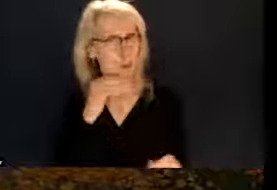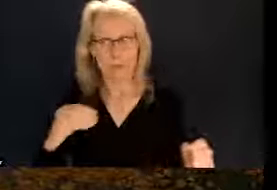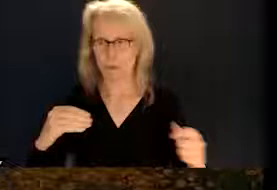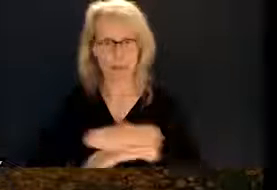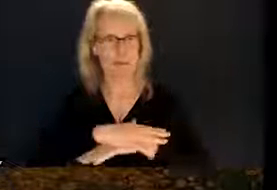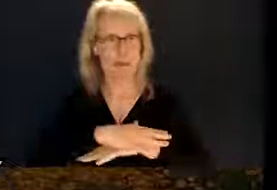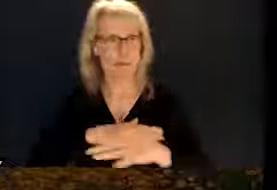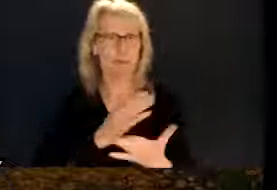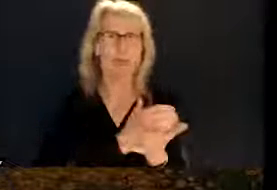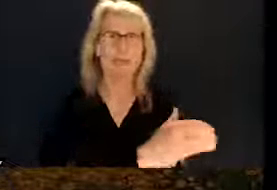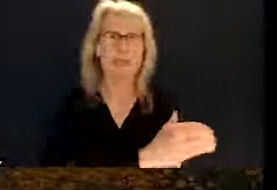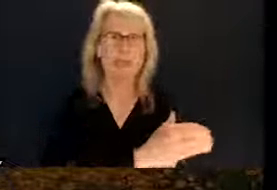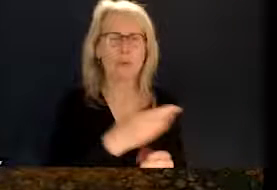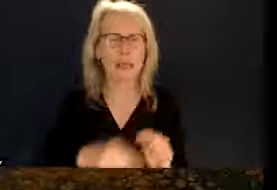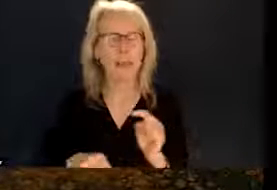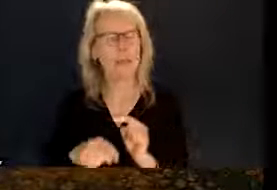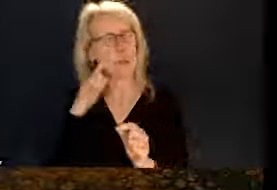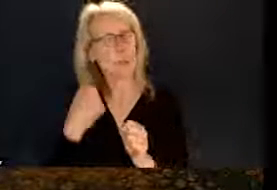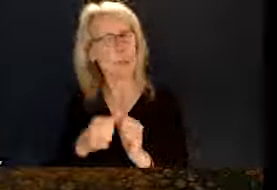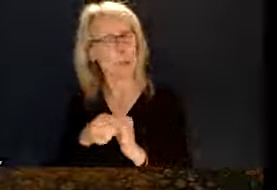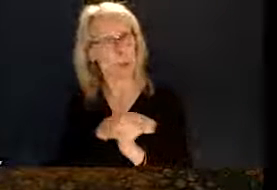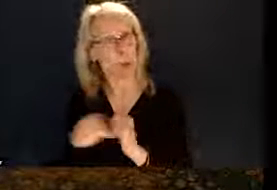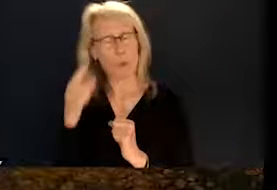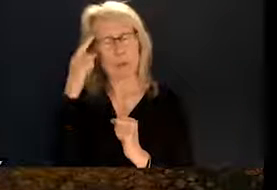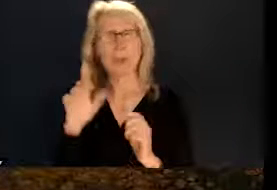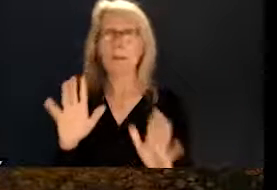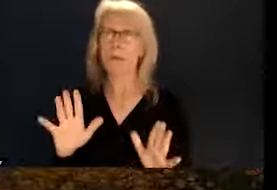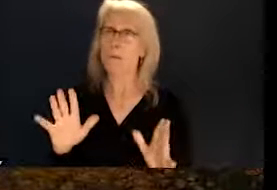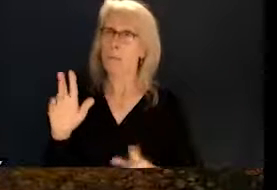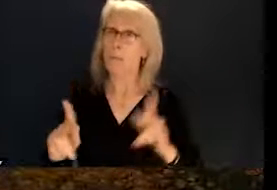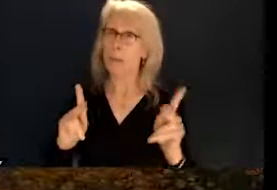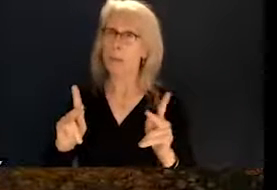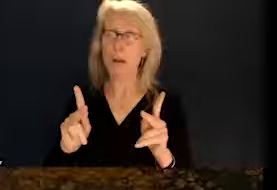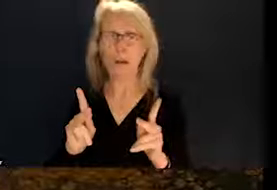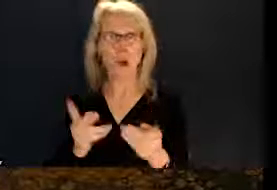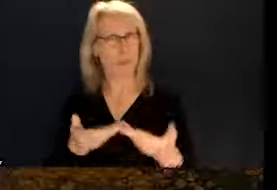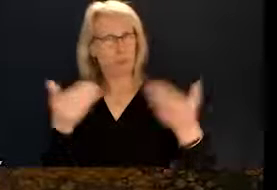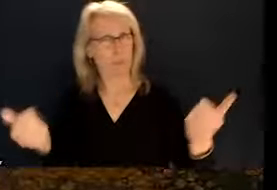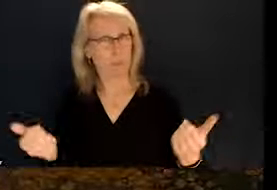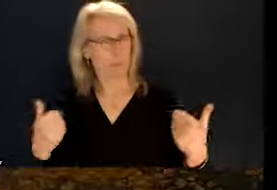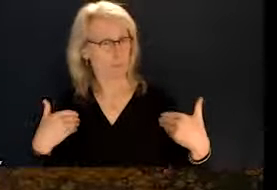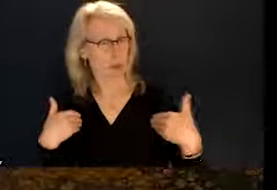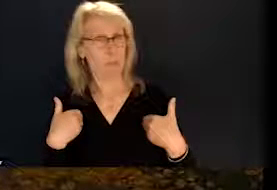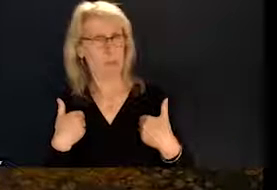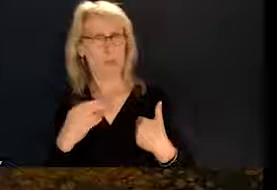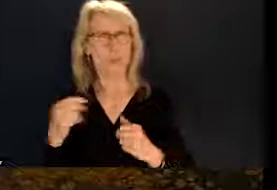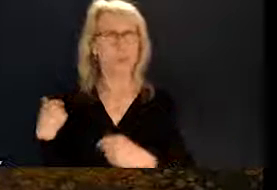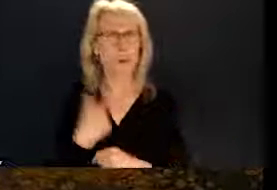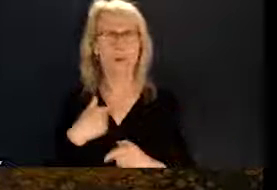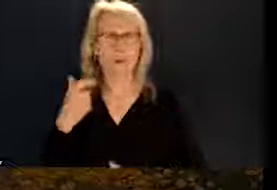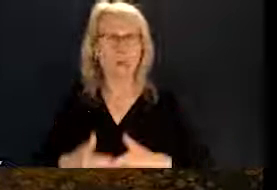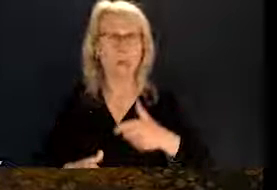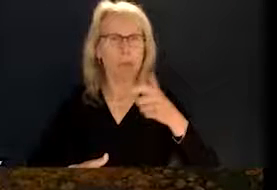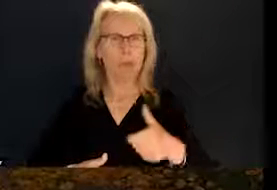So when you put yourself back into the narrative, you understand, right? Like human beings are not separate from this. In fact, we have been building in